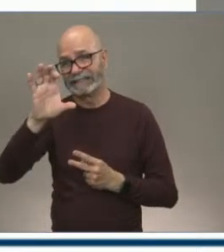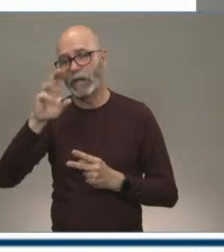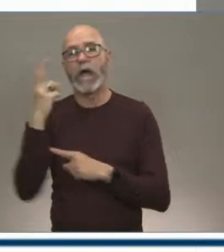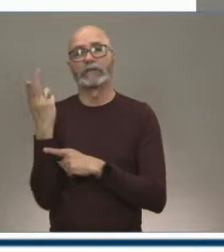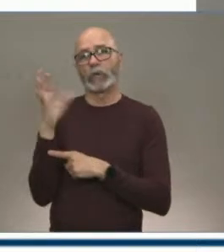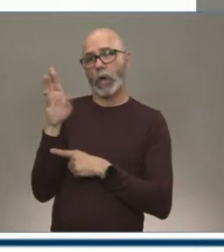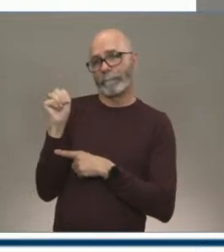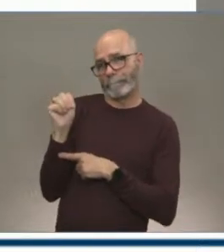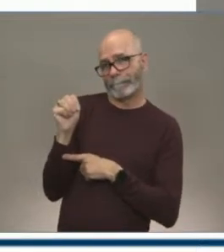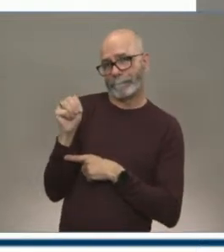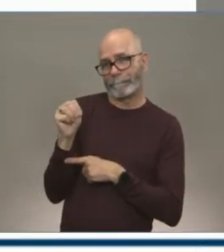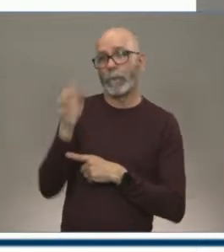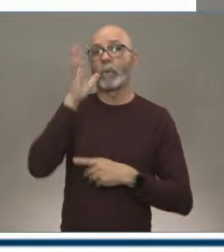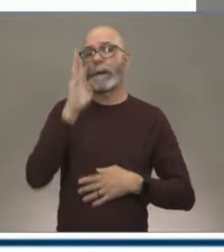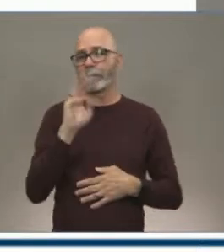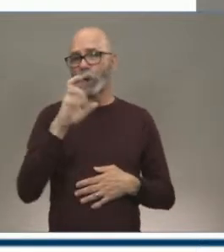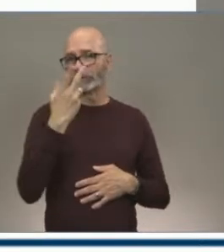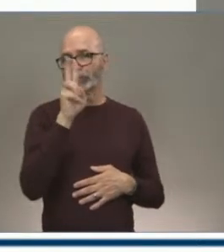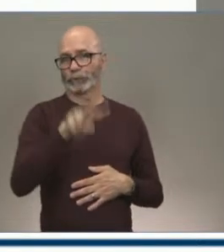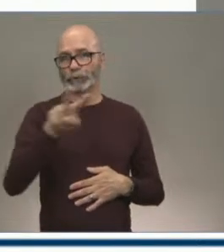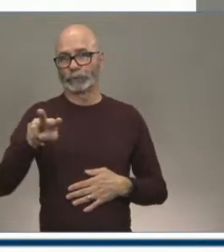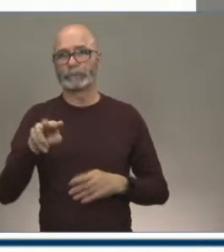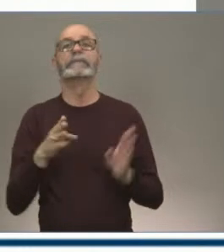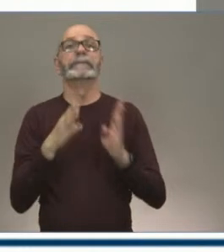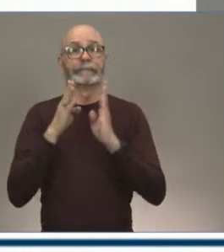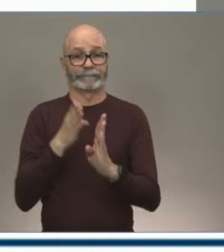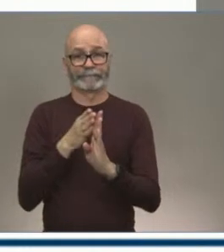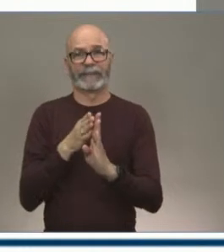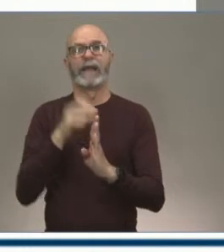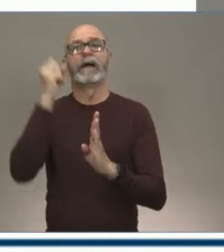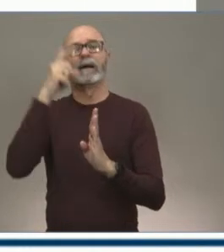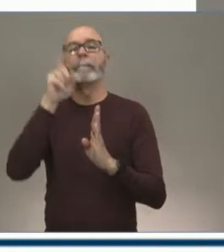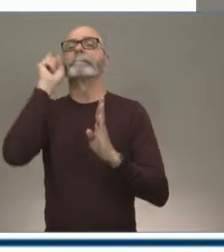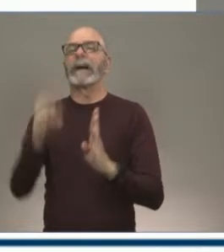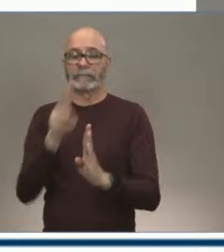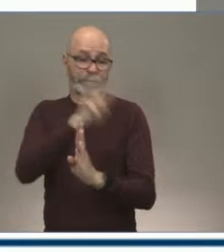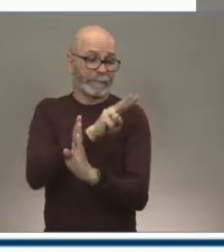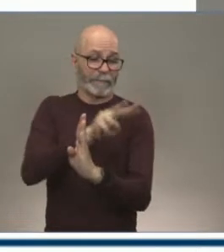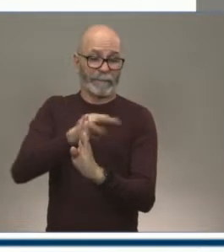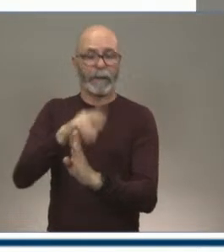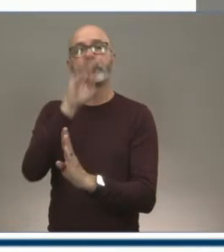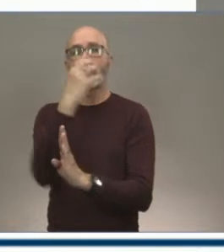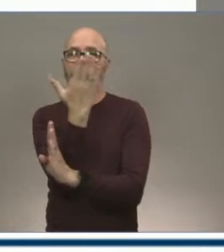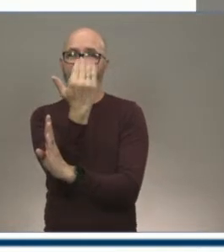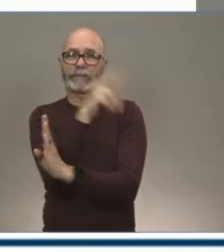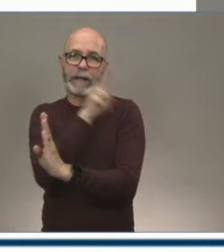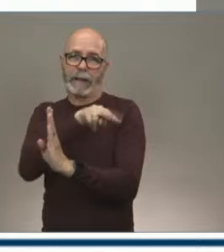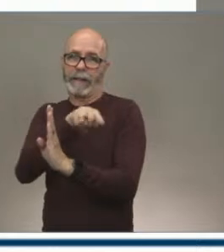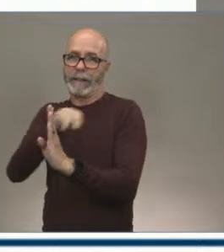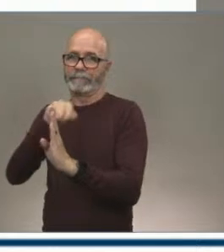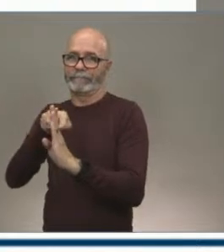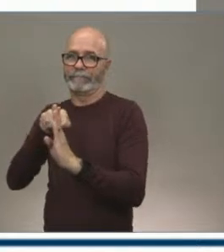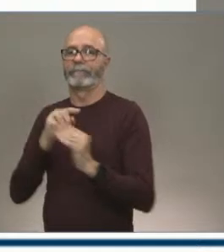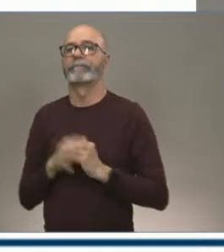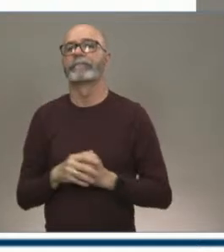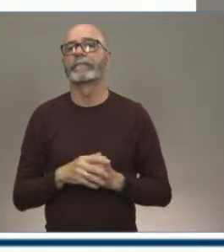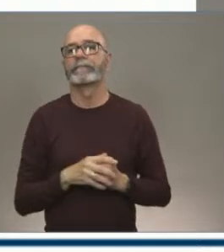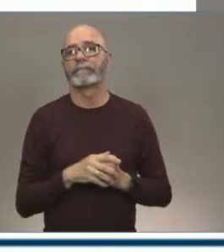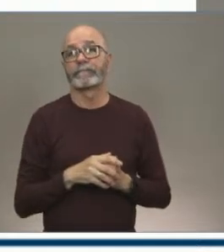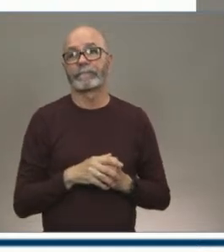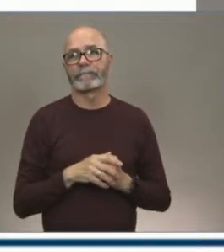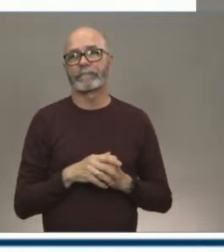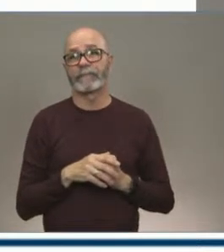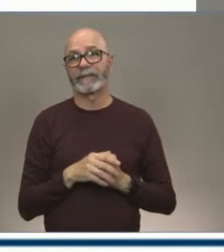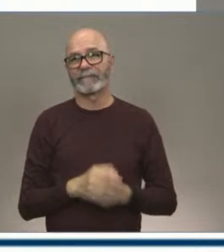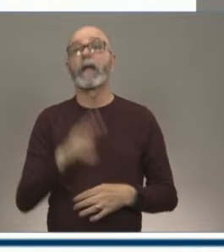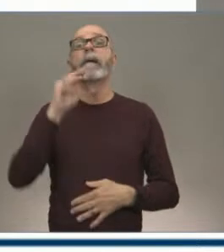on March 22nd, the booking will open March the 15th. And location details for the March 15th and the 22nd